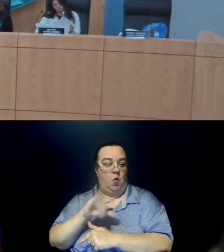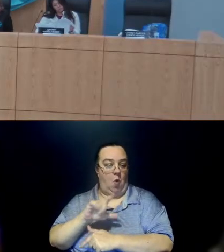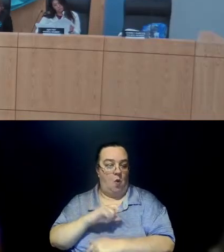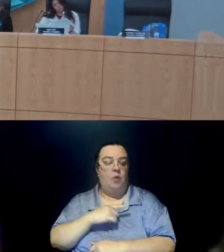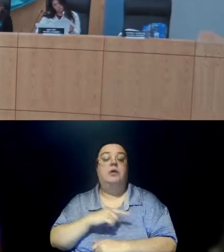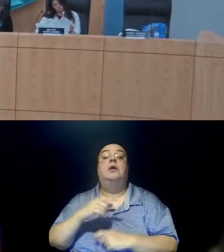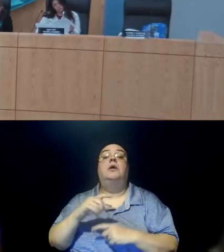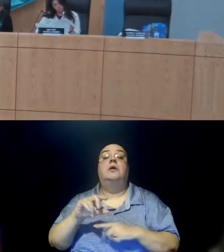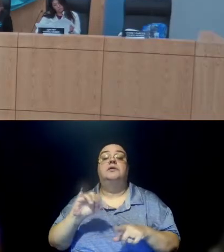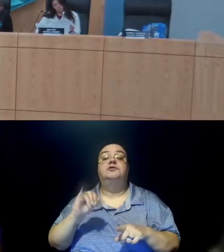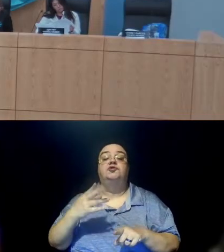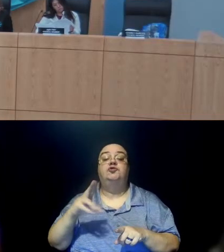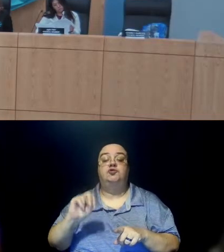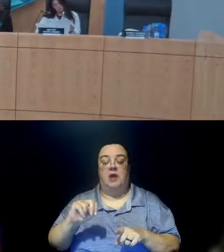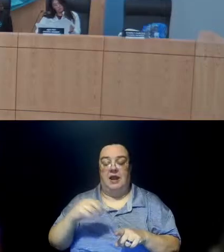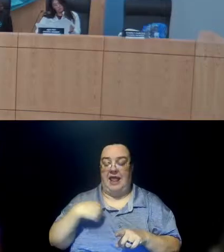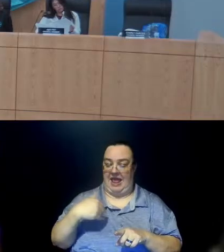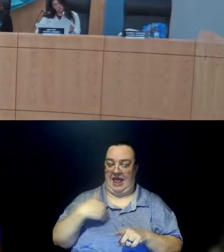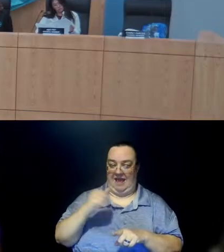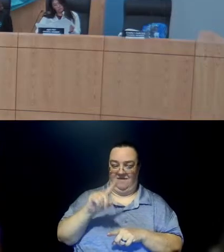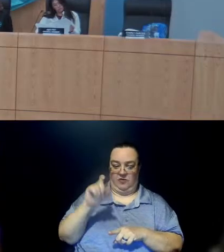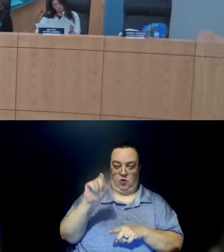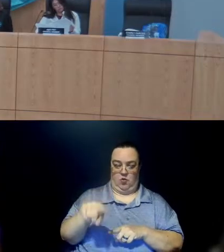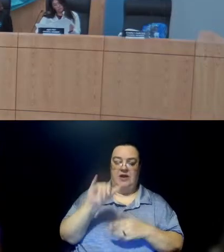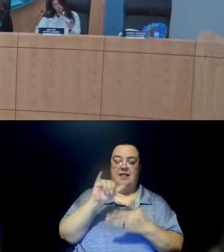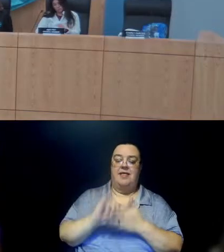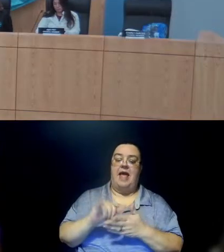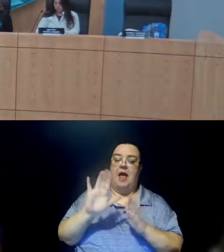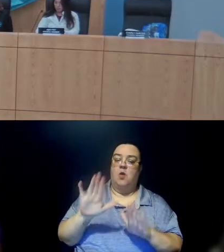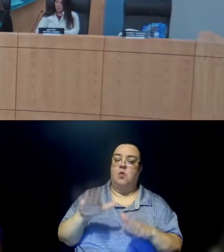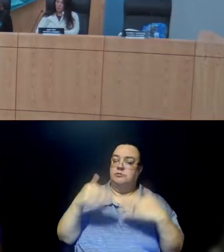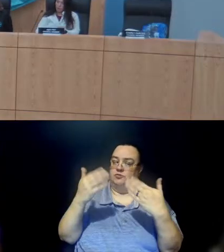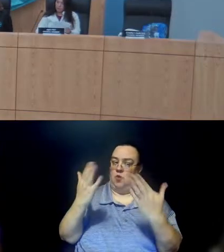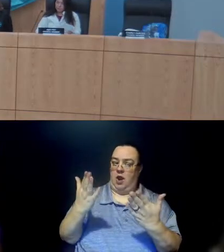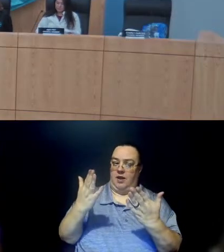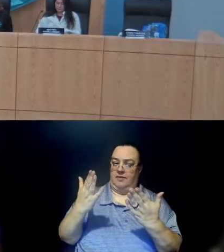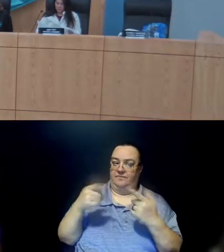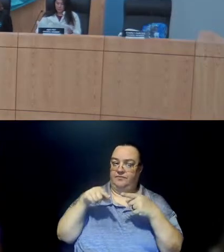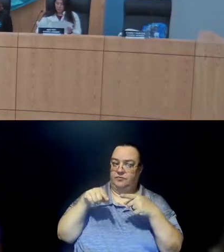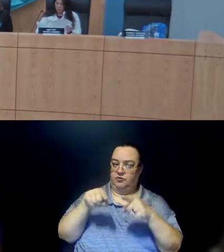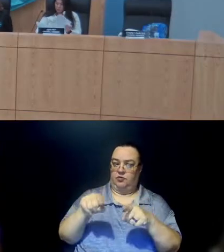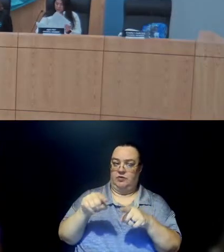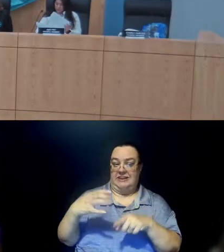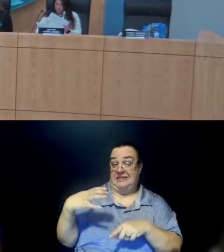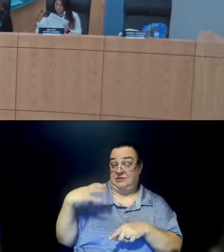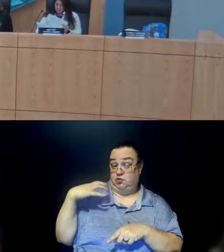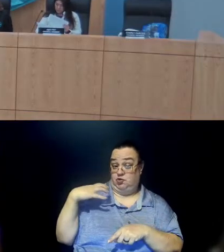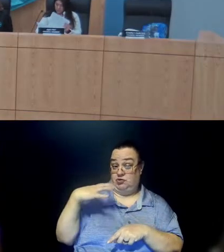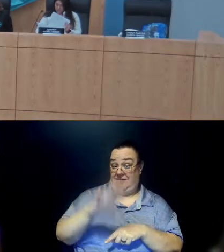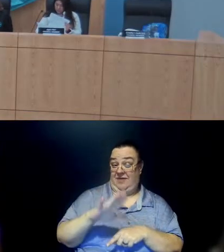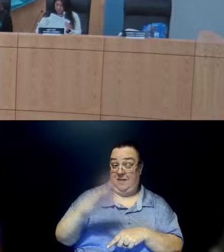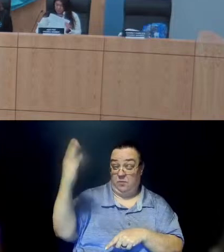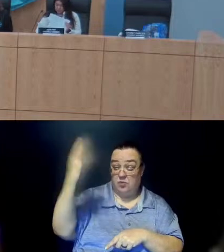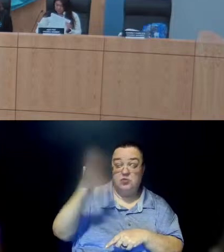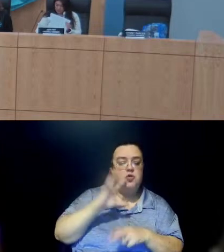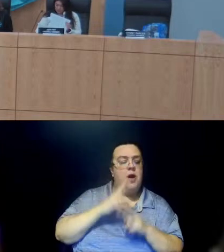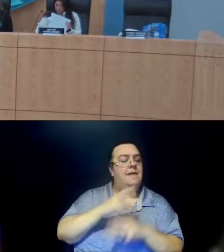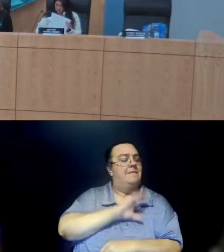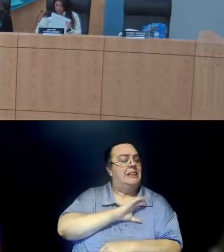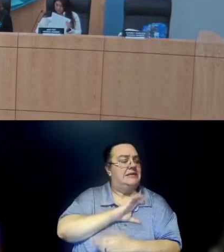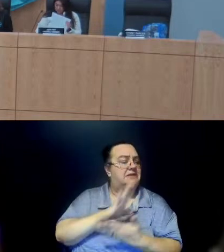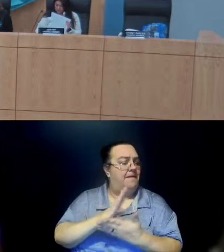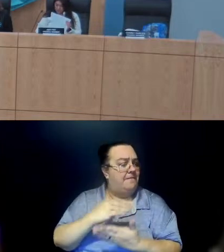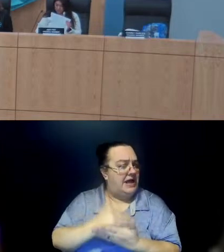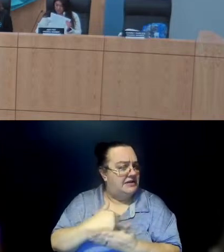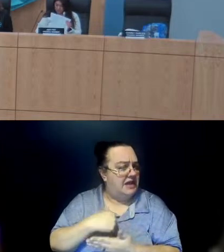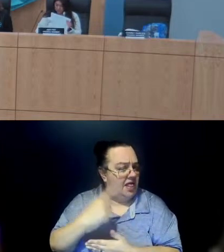I had a question that was raised during the chief's presentation about the police budget, and I think that I